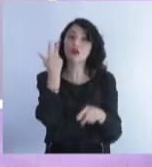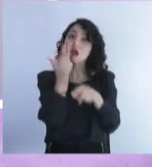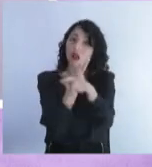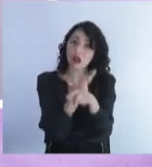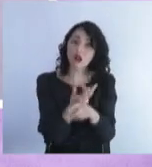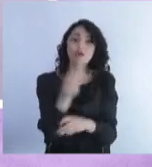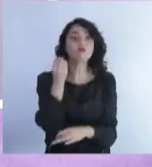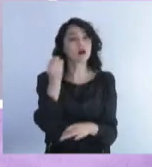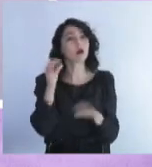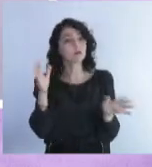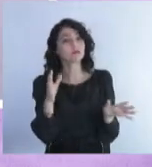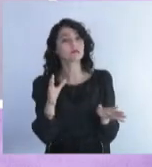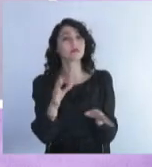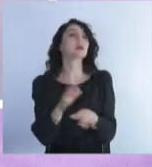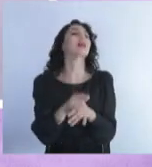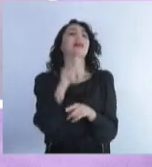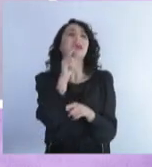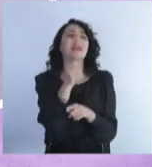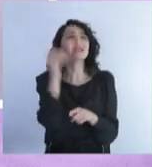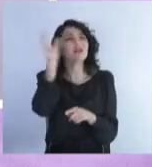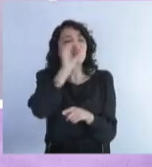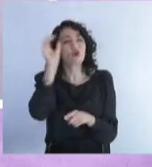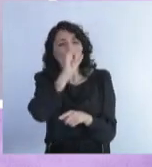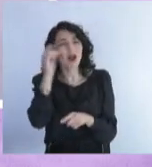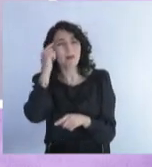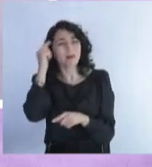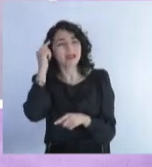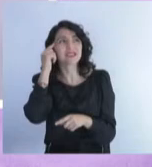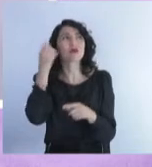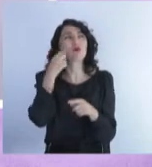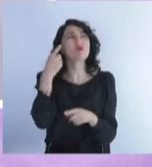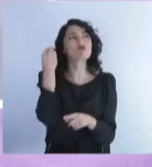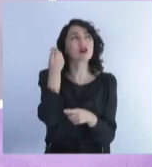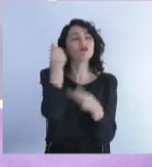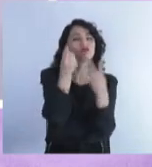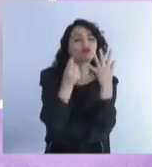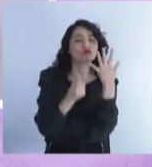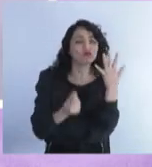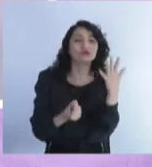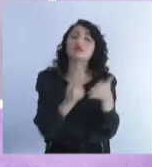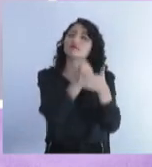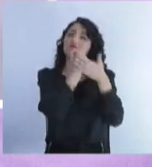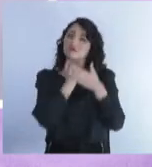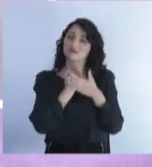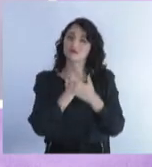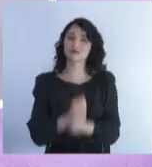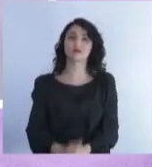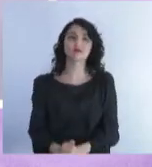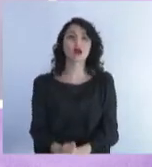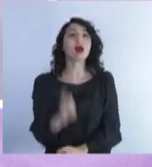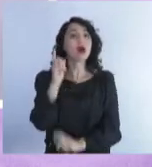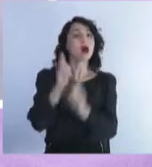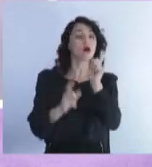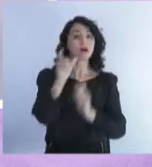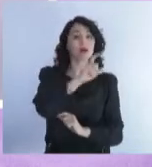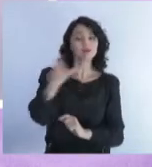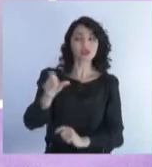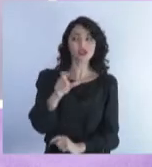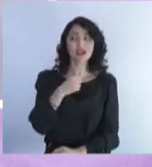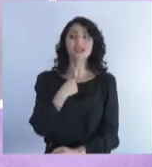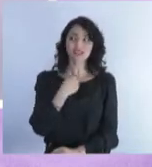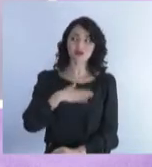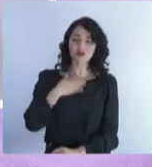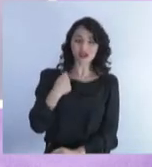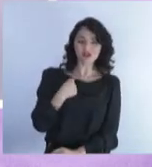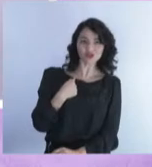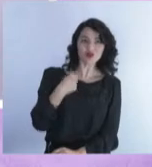to me. That's an antidote to the thought that it's hopeless. Or people actually do like me, do care about